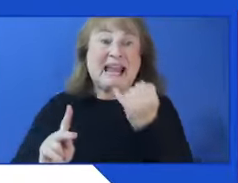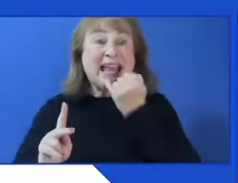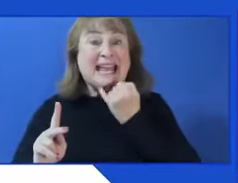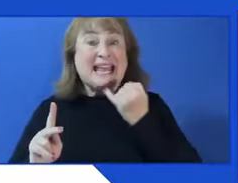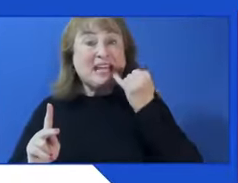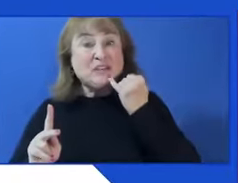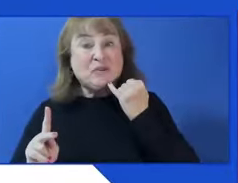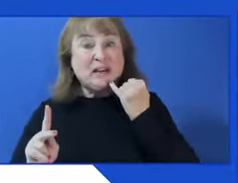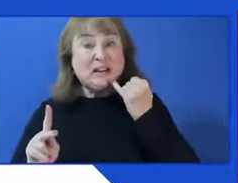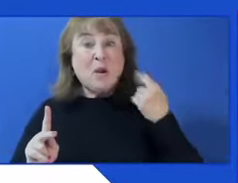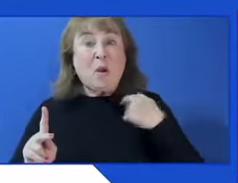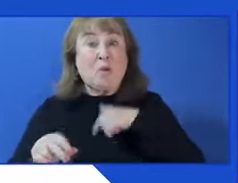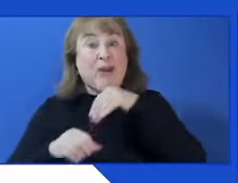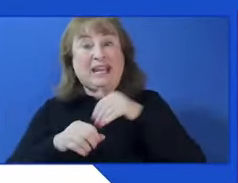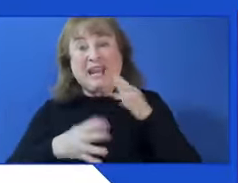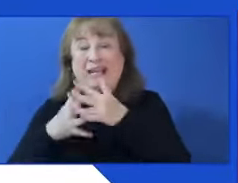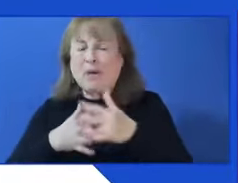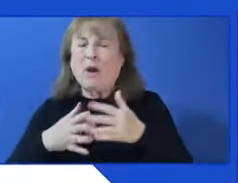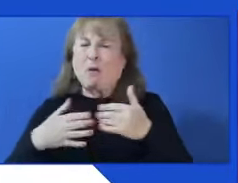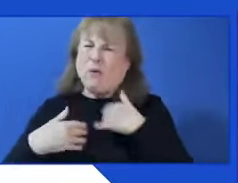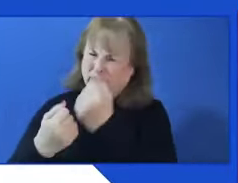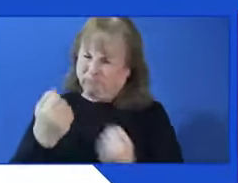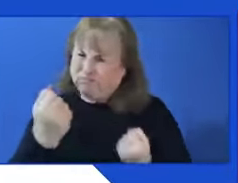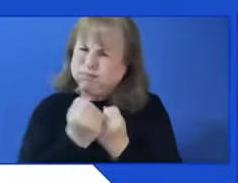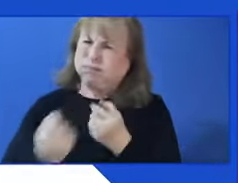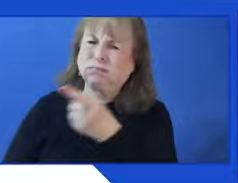we in America have your back.